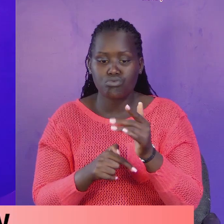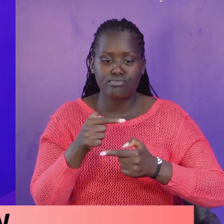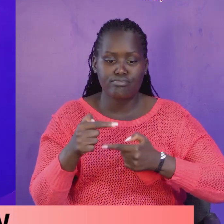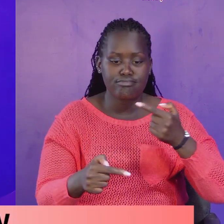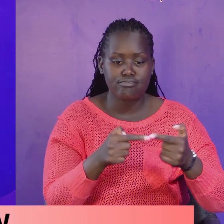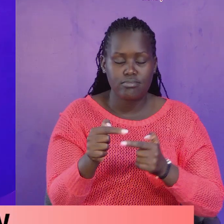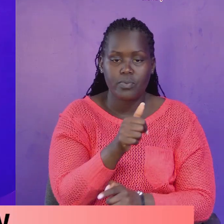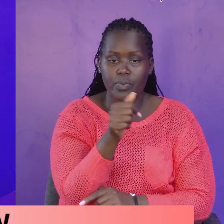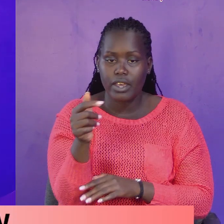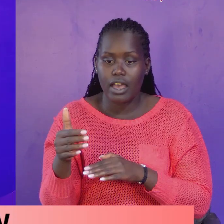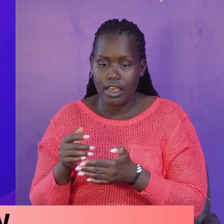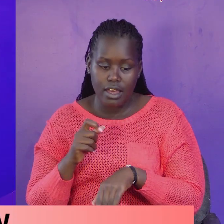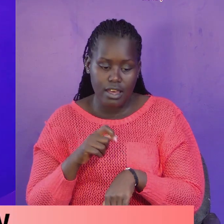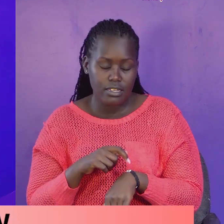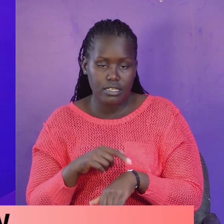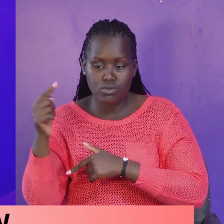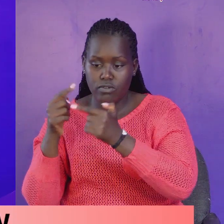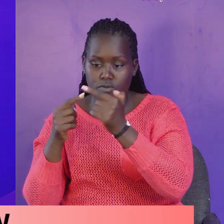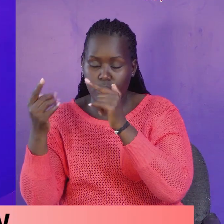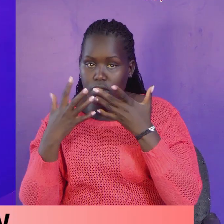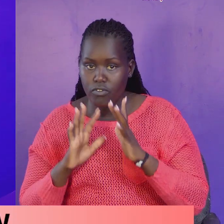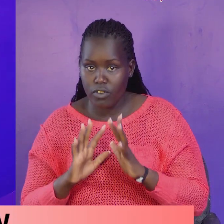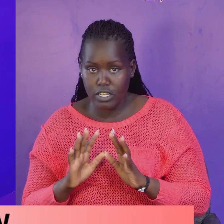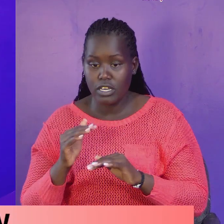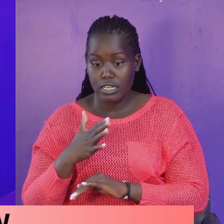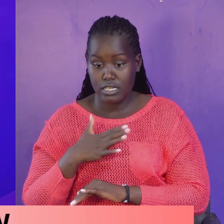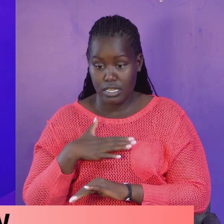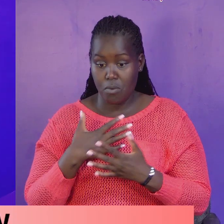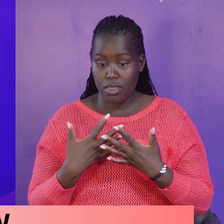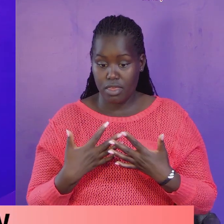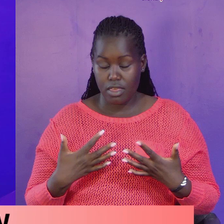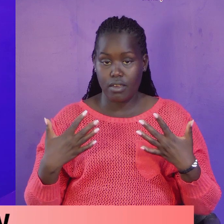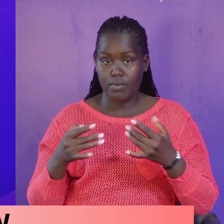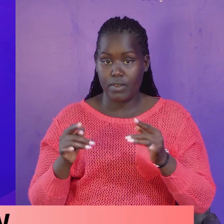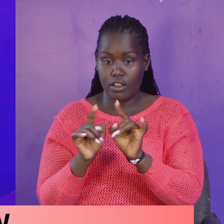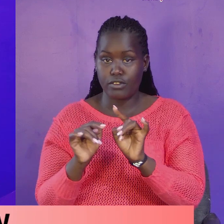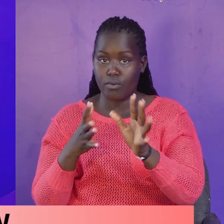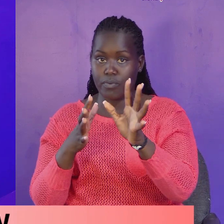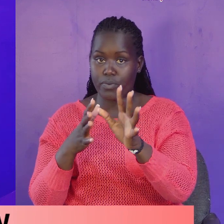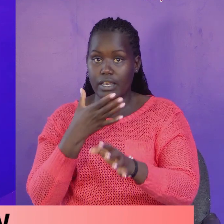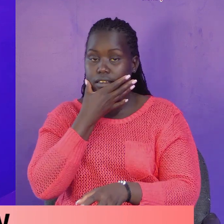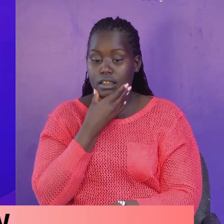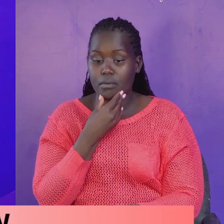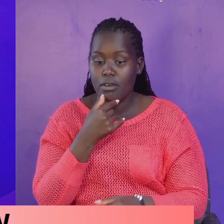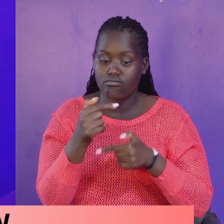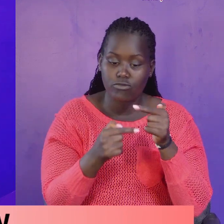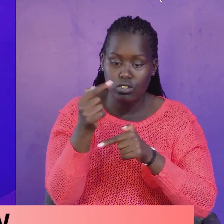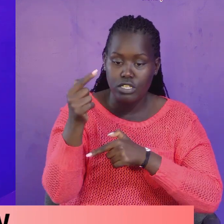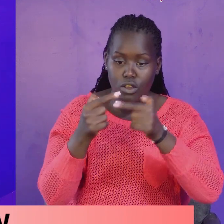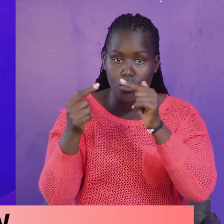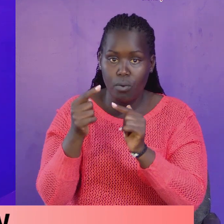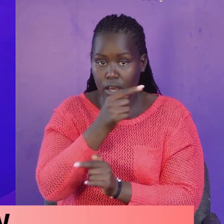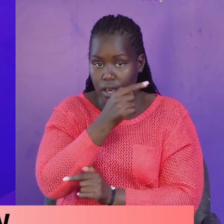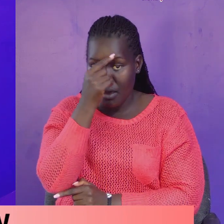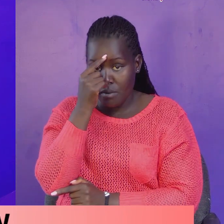the other seasons too, we have been winning. So it is our thing, and I congratulate the boys. Let's continue winning, and because